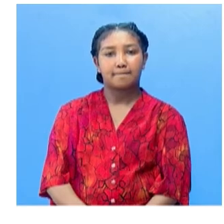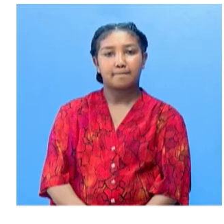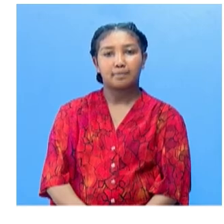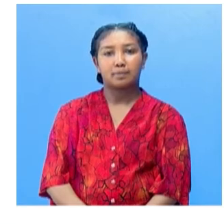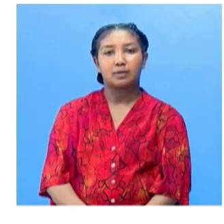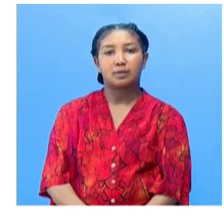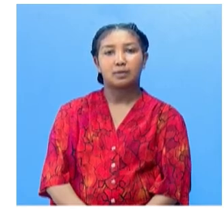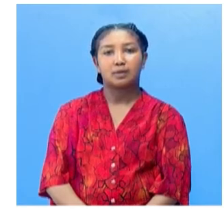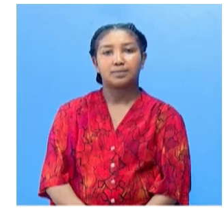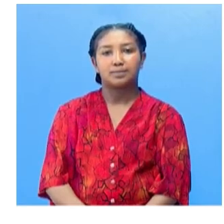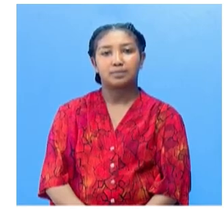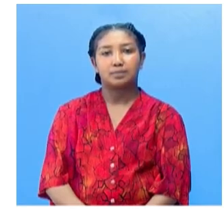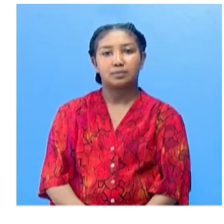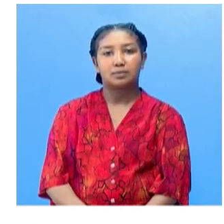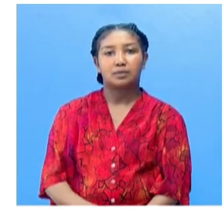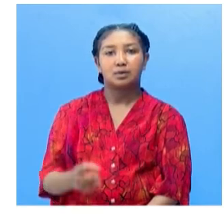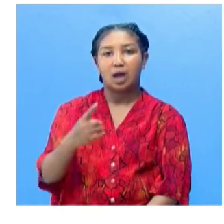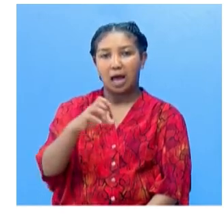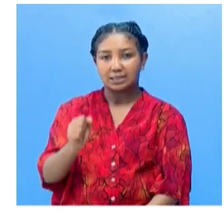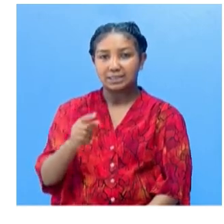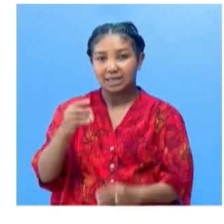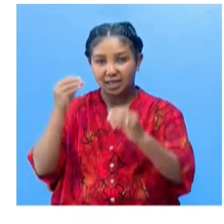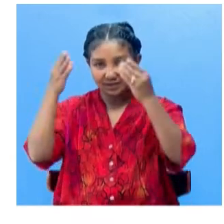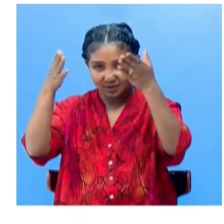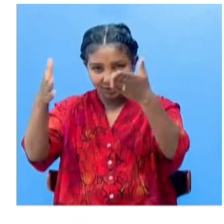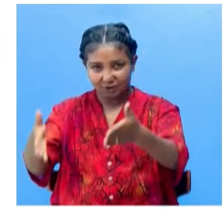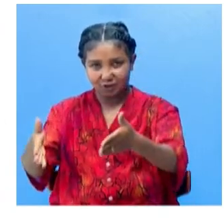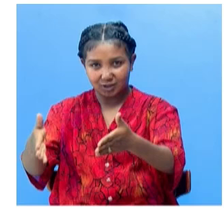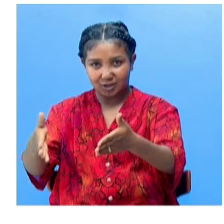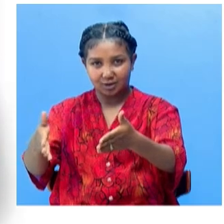as the teacher